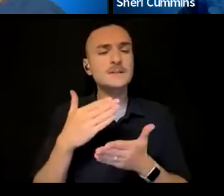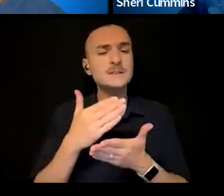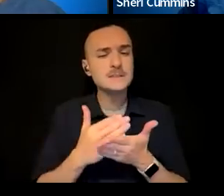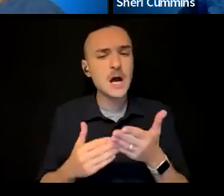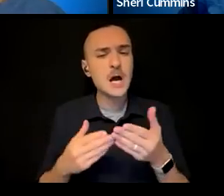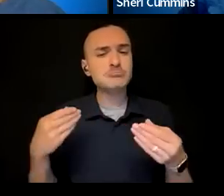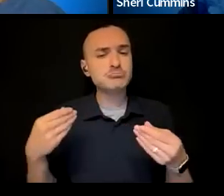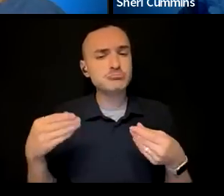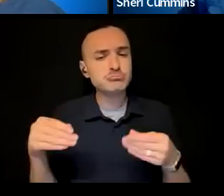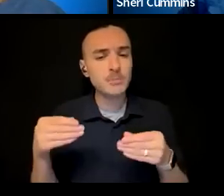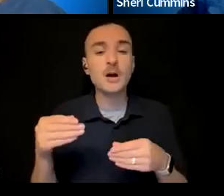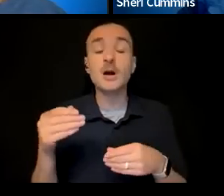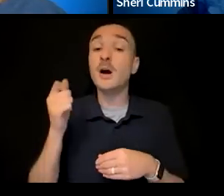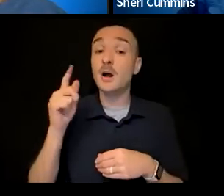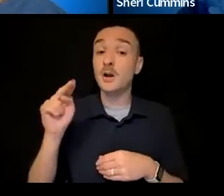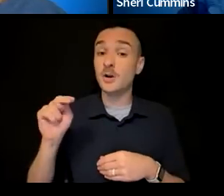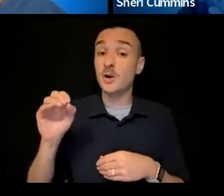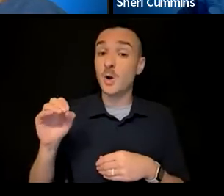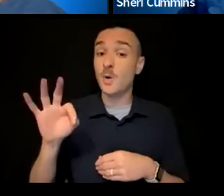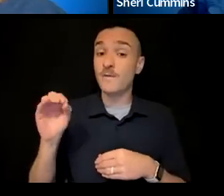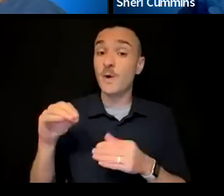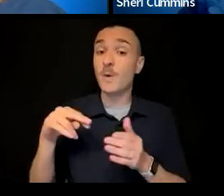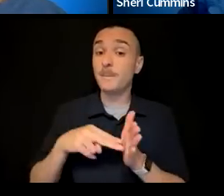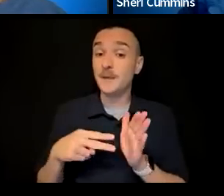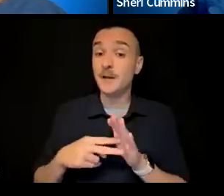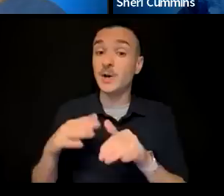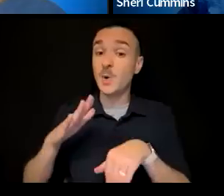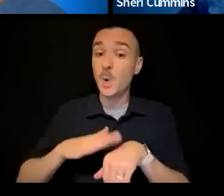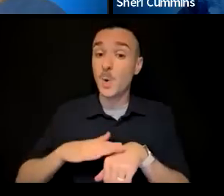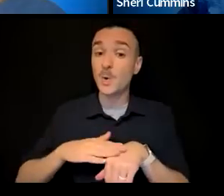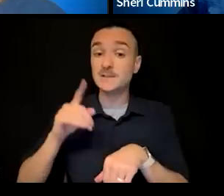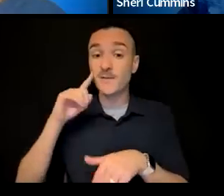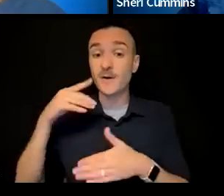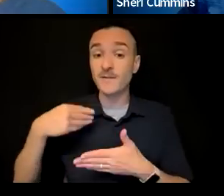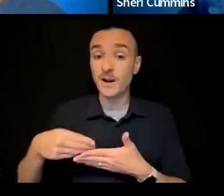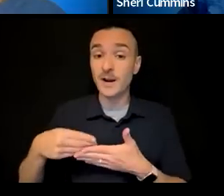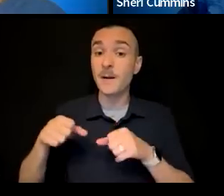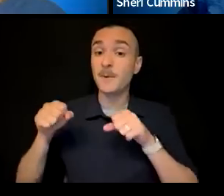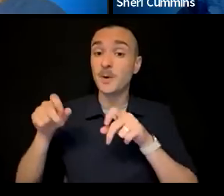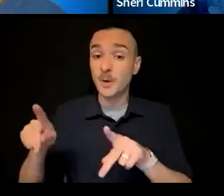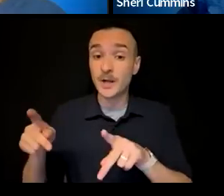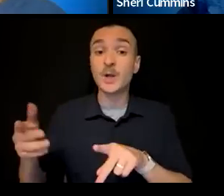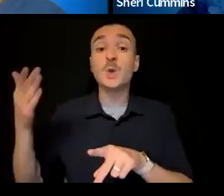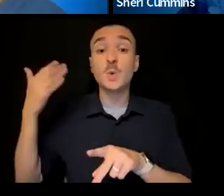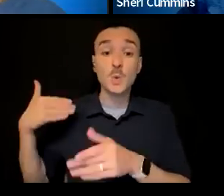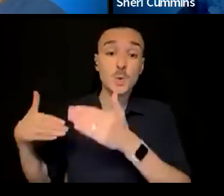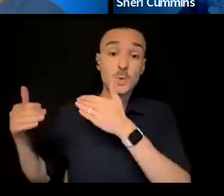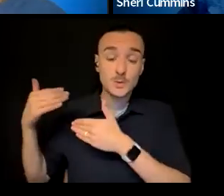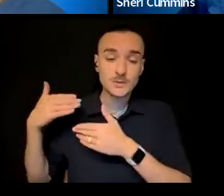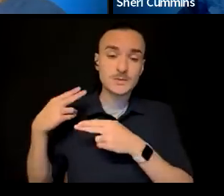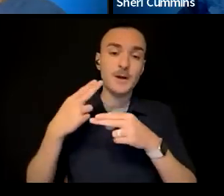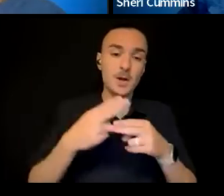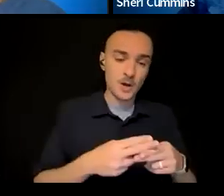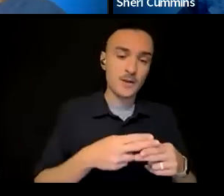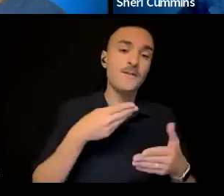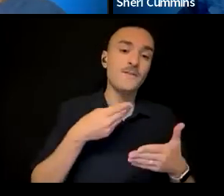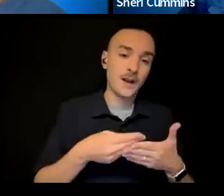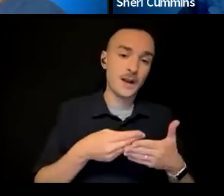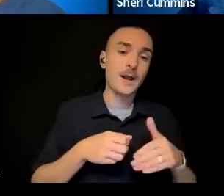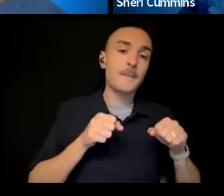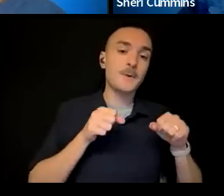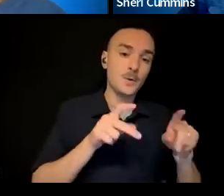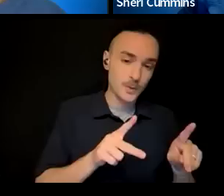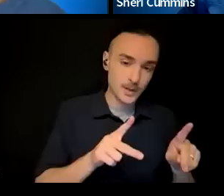again, the NOFO is the Notice of Funding Opportunity, which we used to call Funding Opportunity Announcements, which I used to call